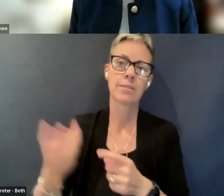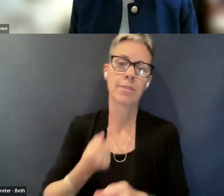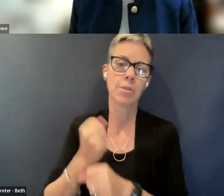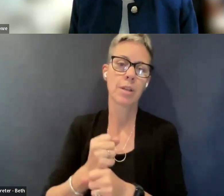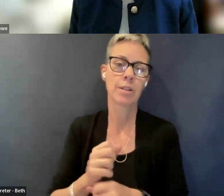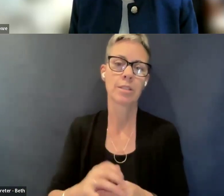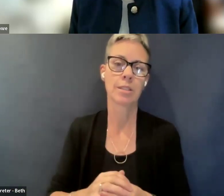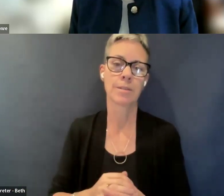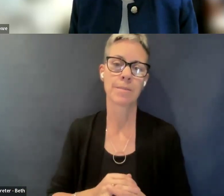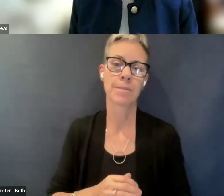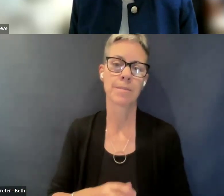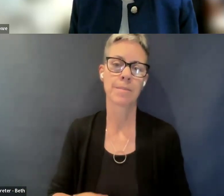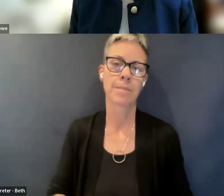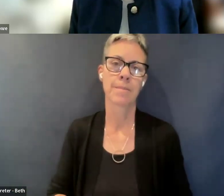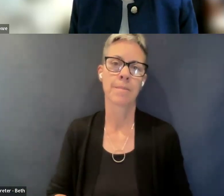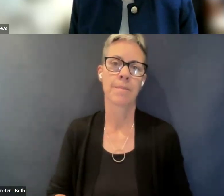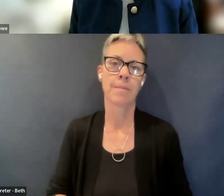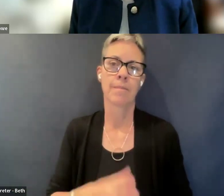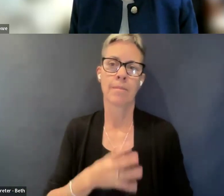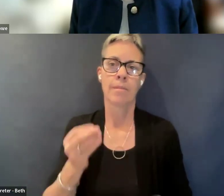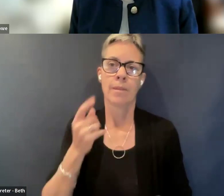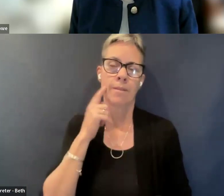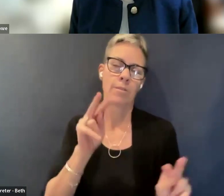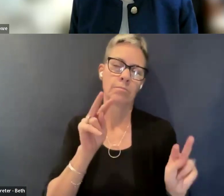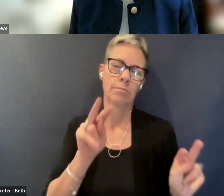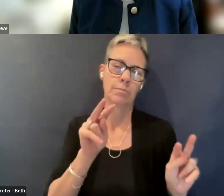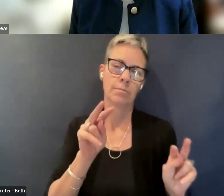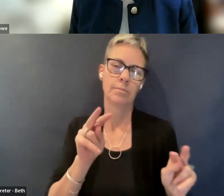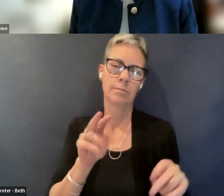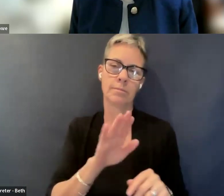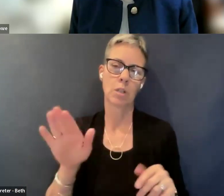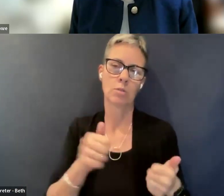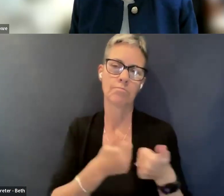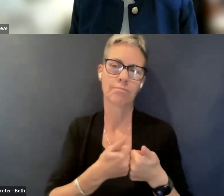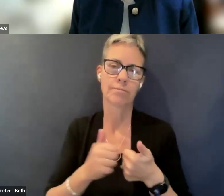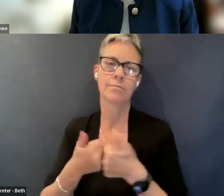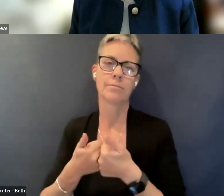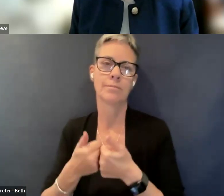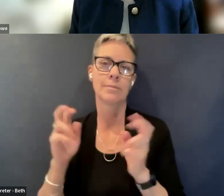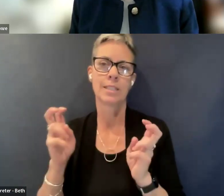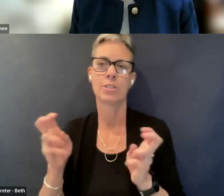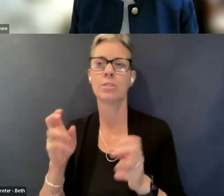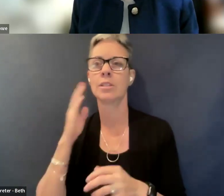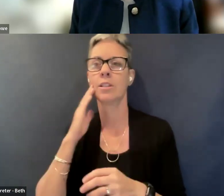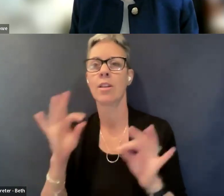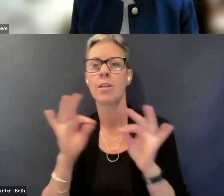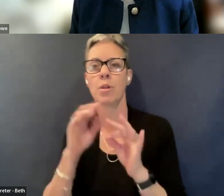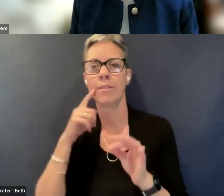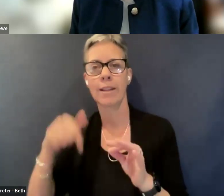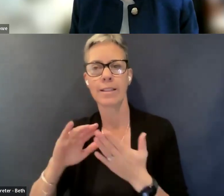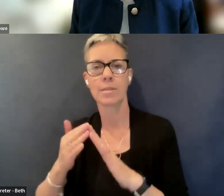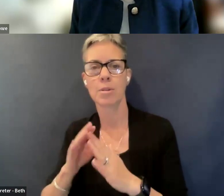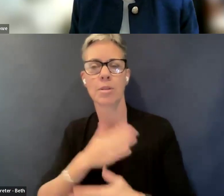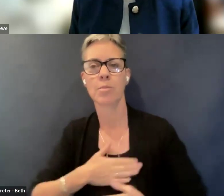and for keeping an eye on these issues that are important to this community. We appreciate